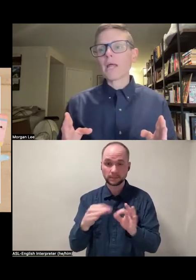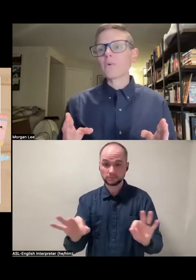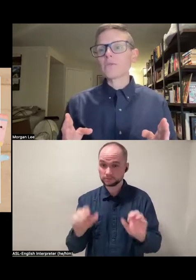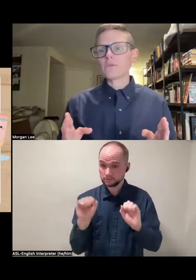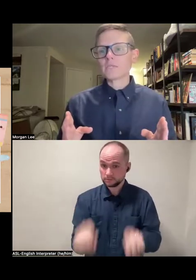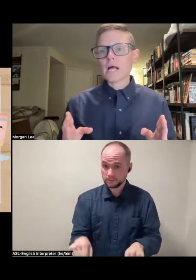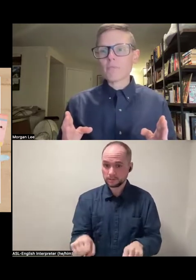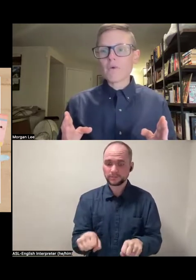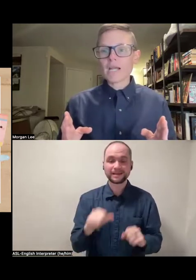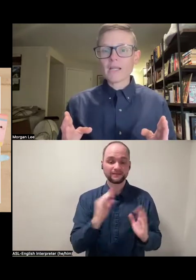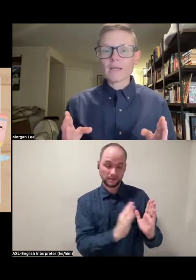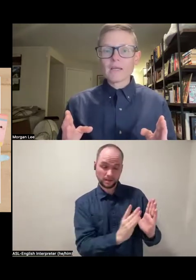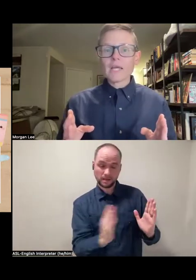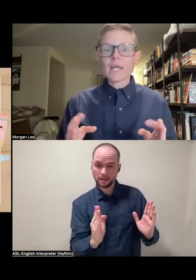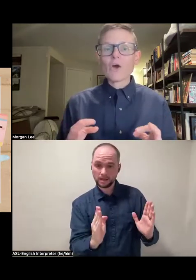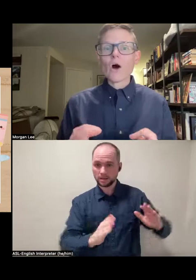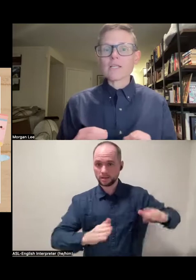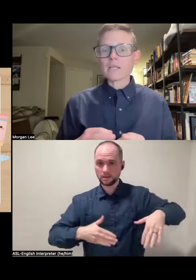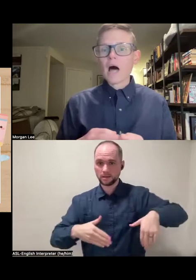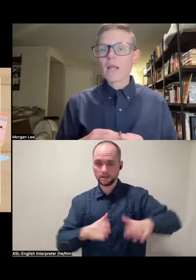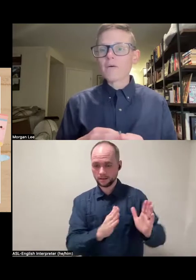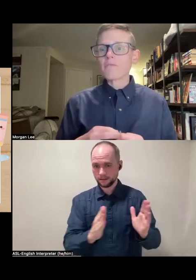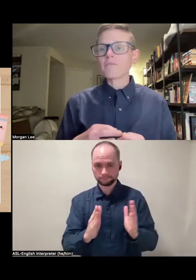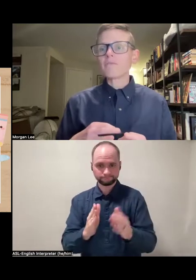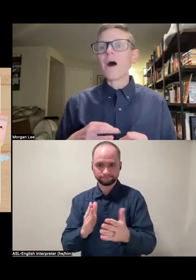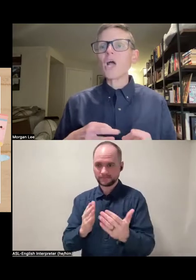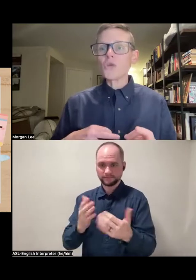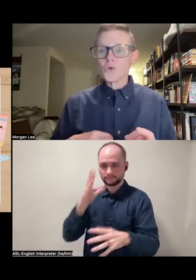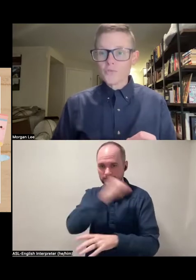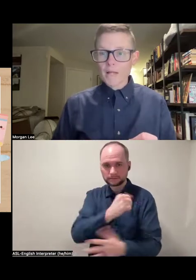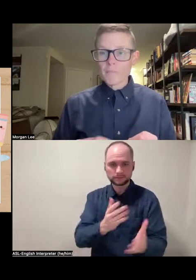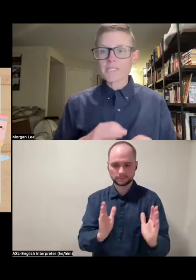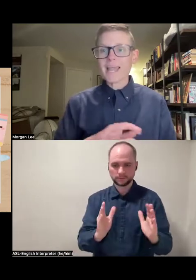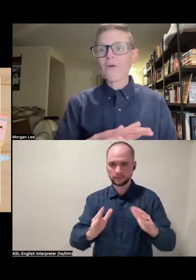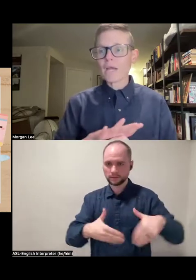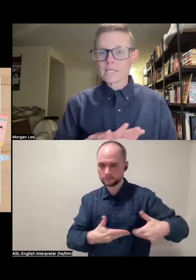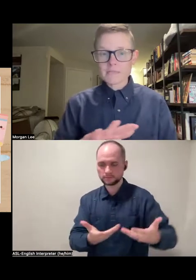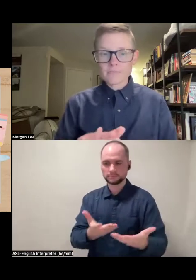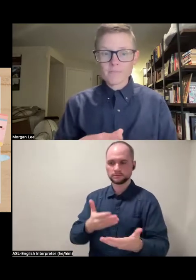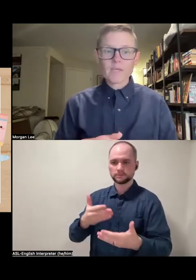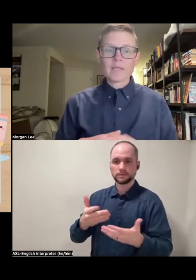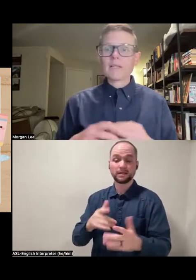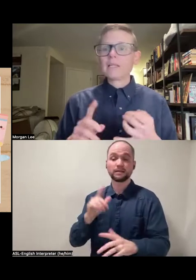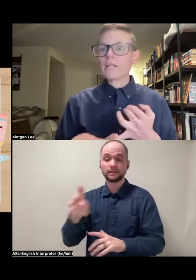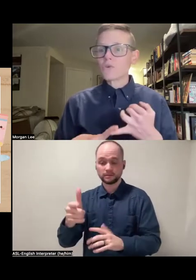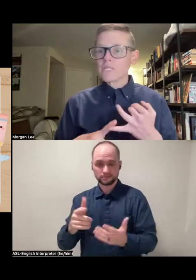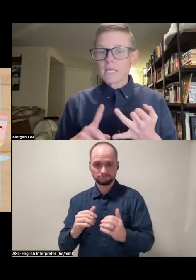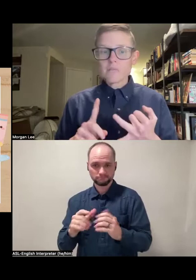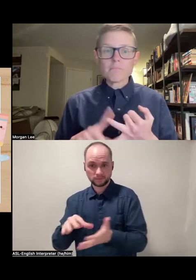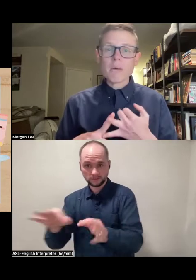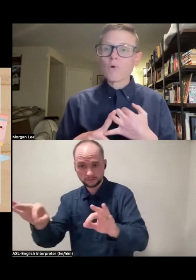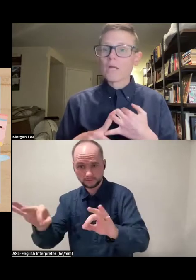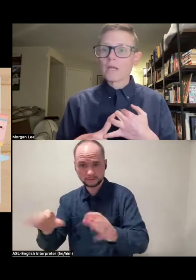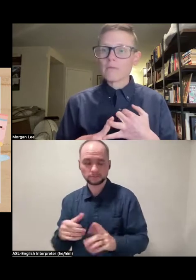adequate language is not provided, it can cause a lot of underdeveloped areas: